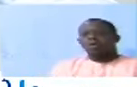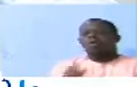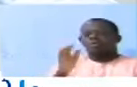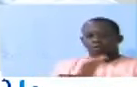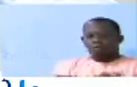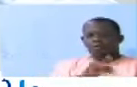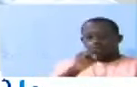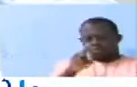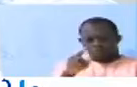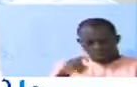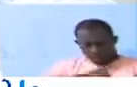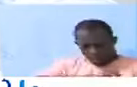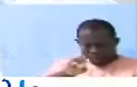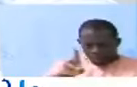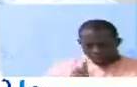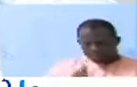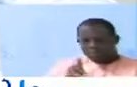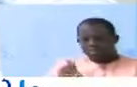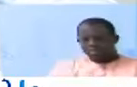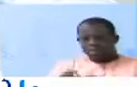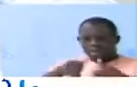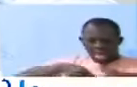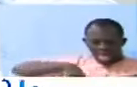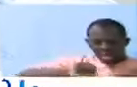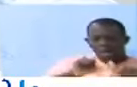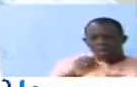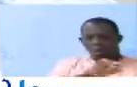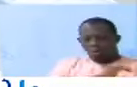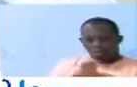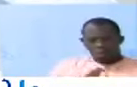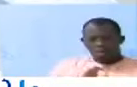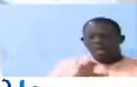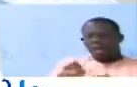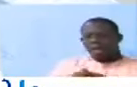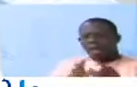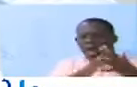while you were at the vicinity of the American